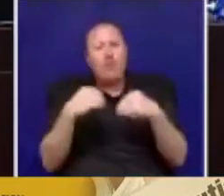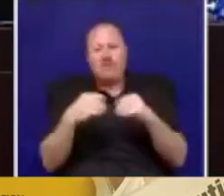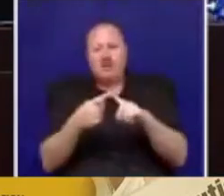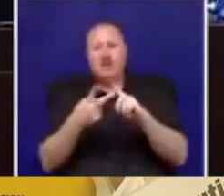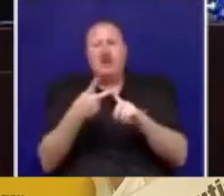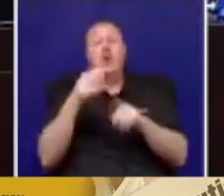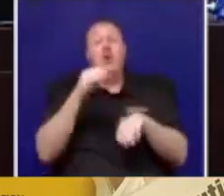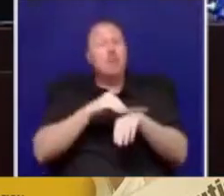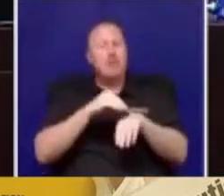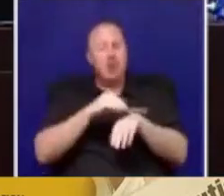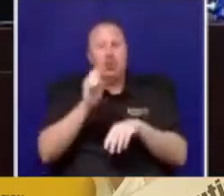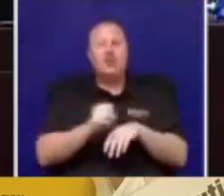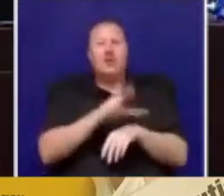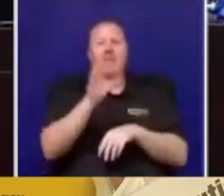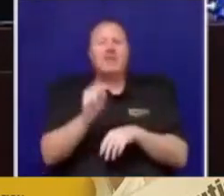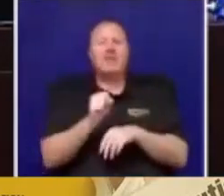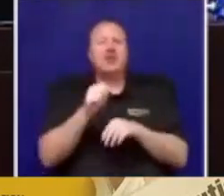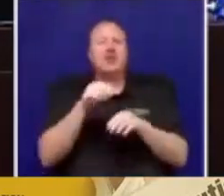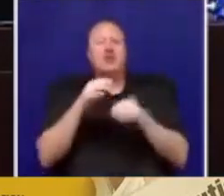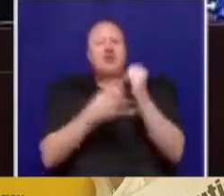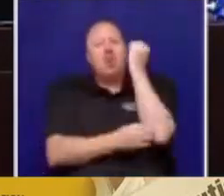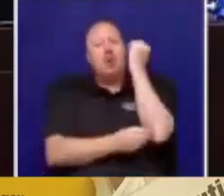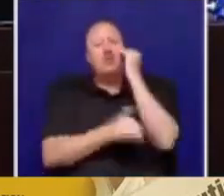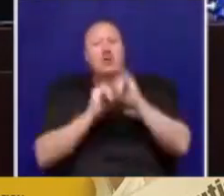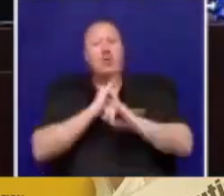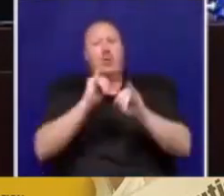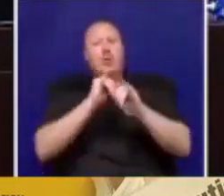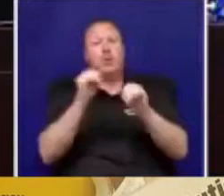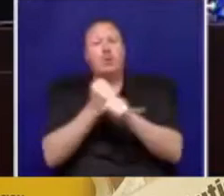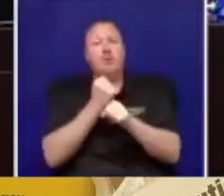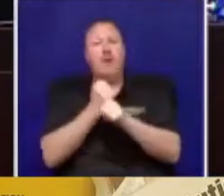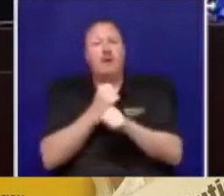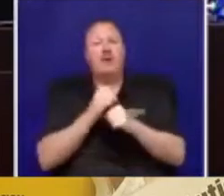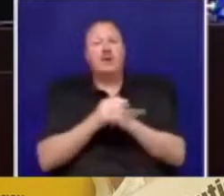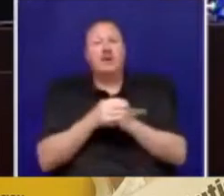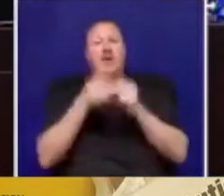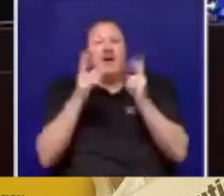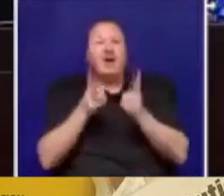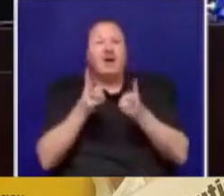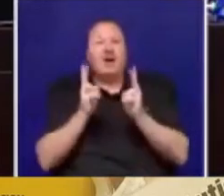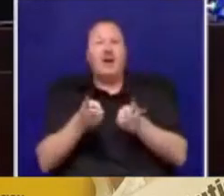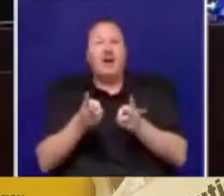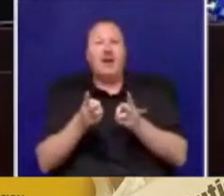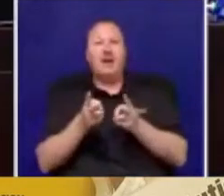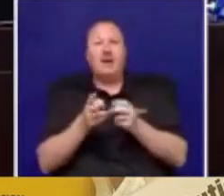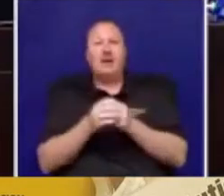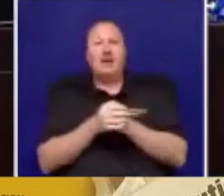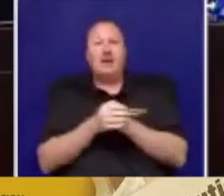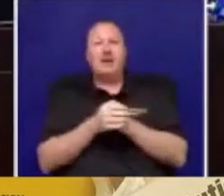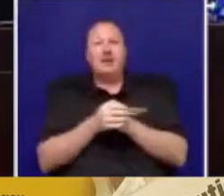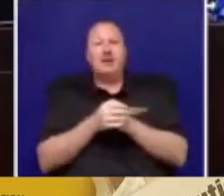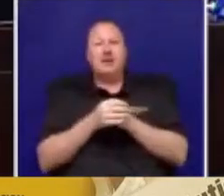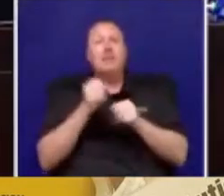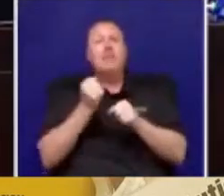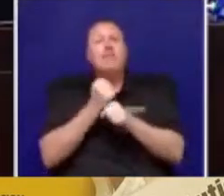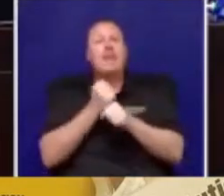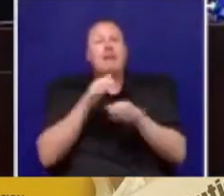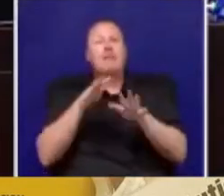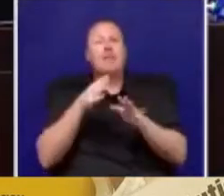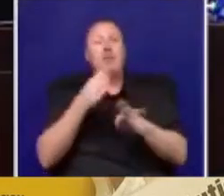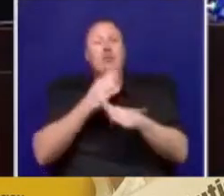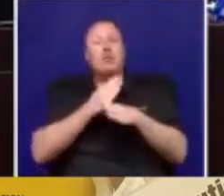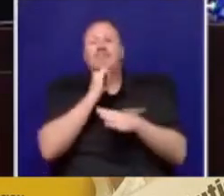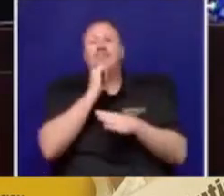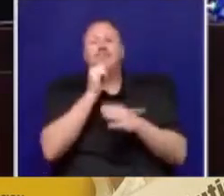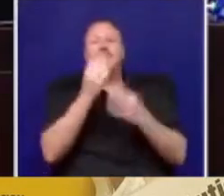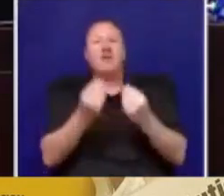most South Africans deeper into poverty, and once again has made people join the unemployment queues. This inconvenience,